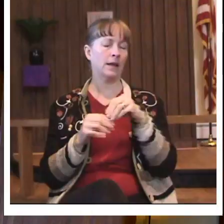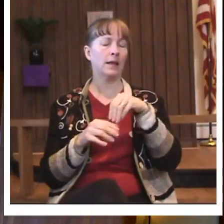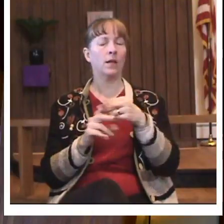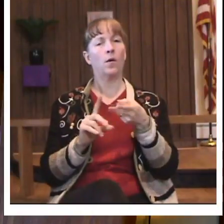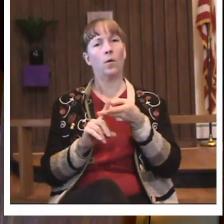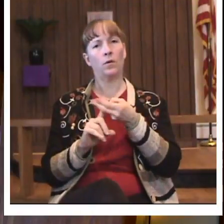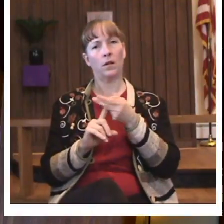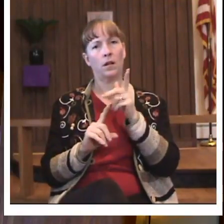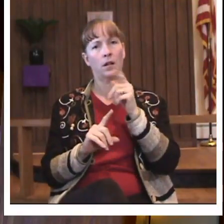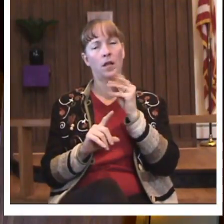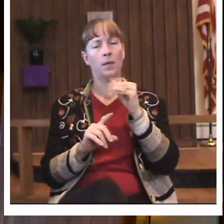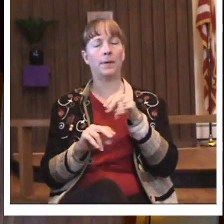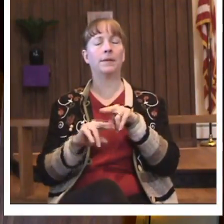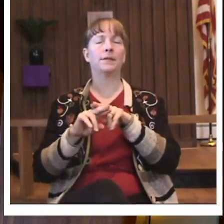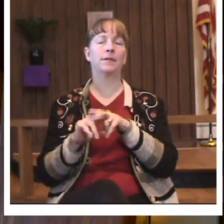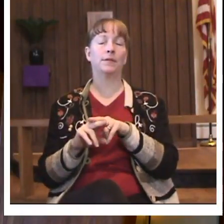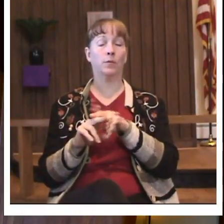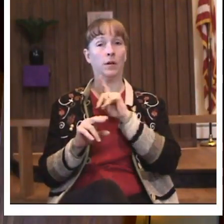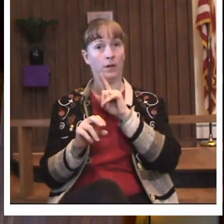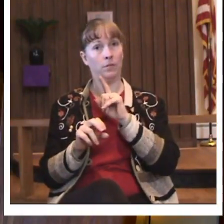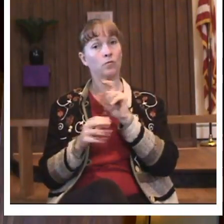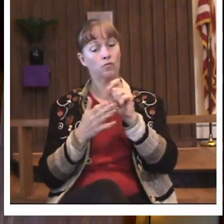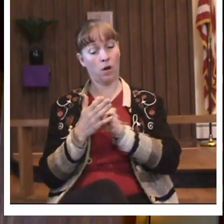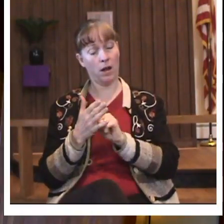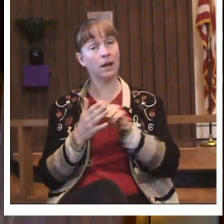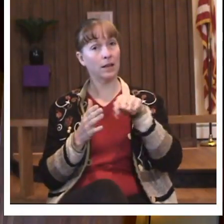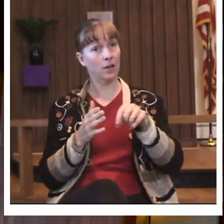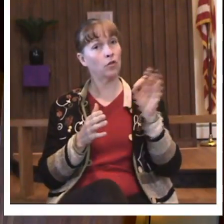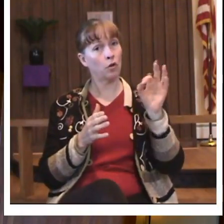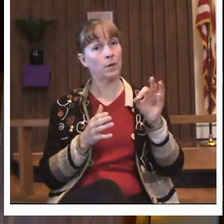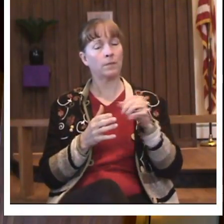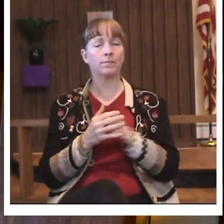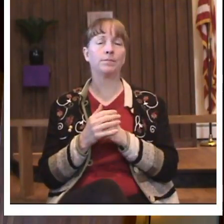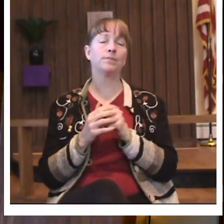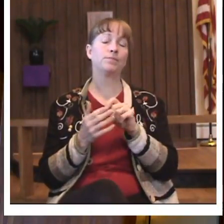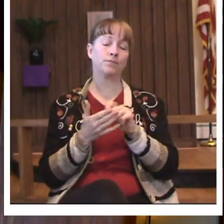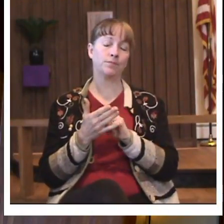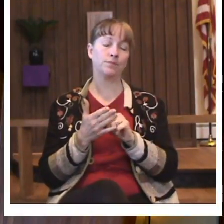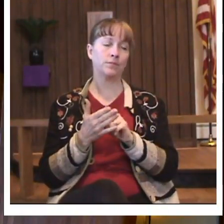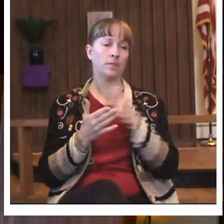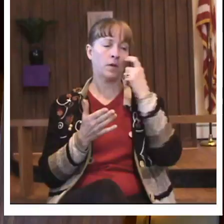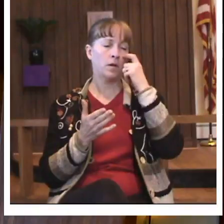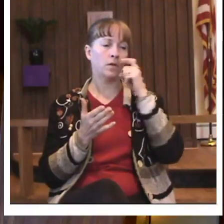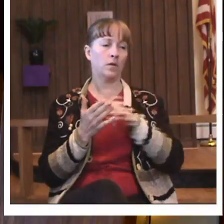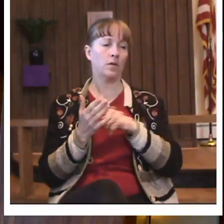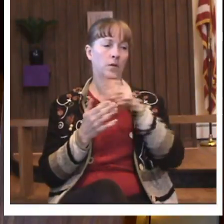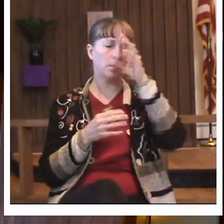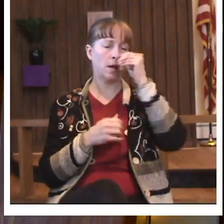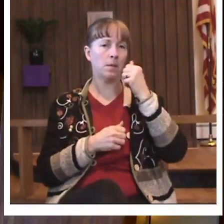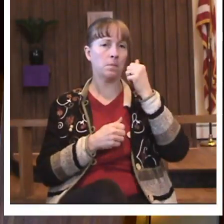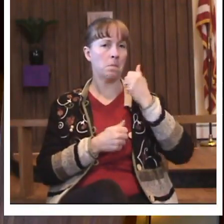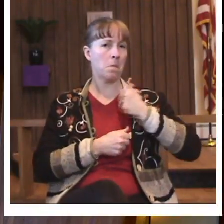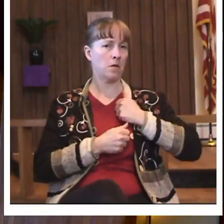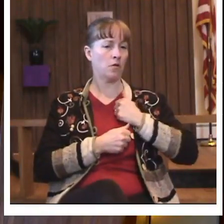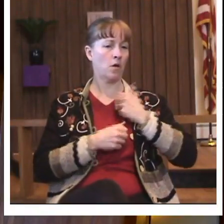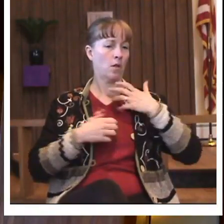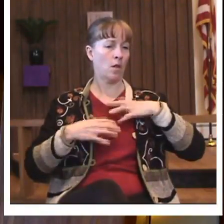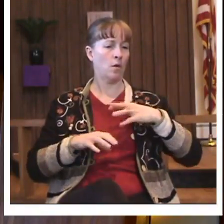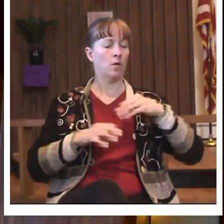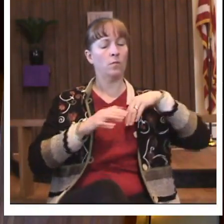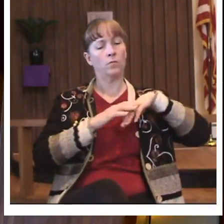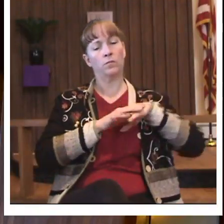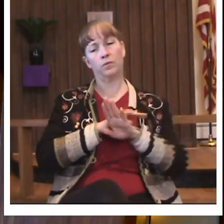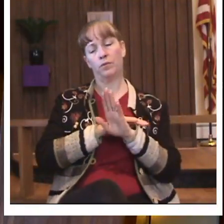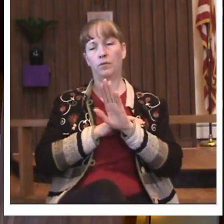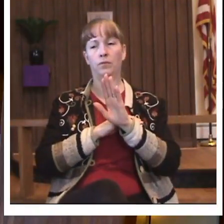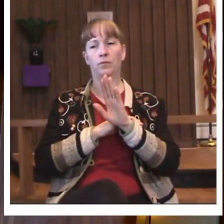was actually working on this sermon when I noticed a man in military fatigues walking to the